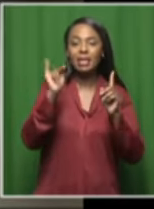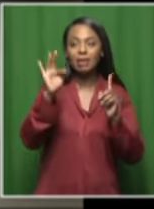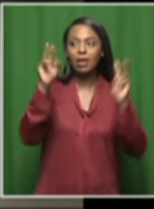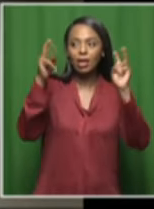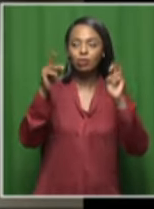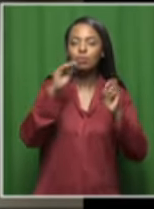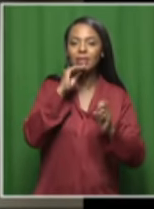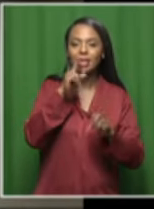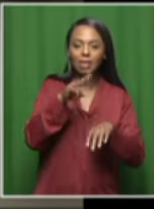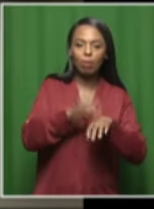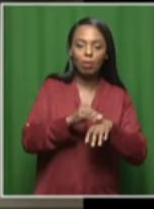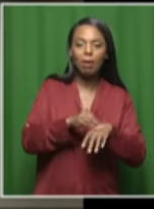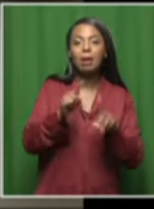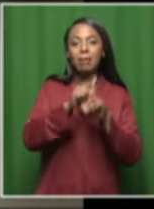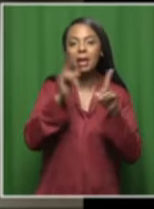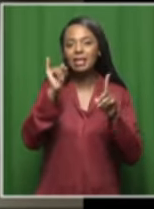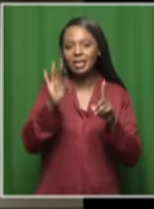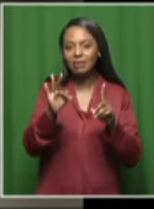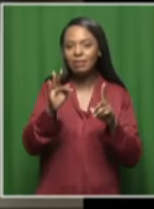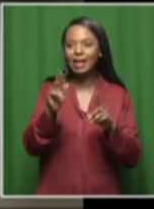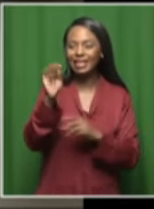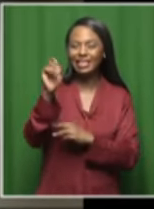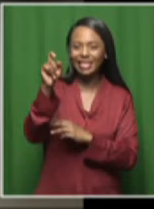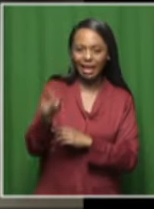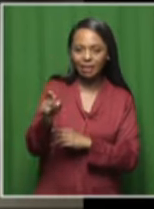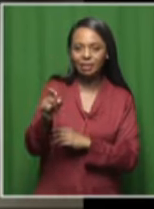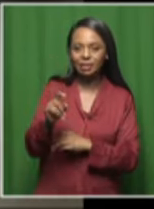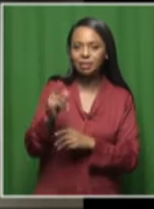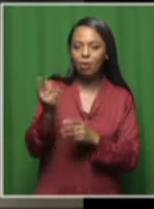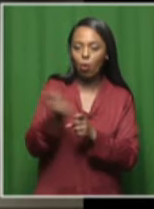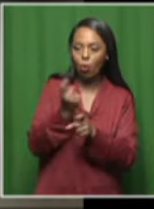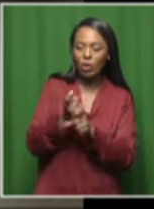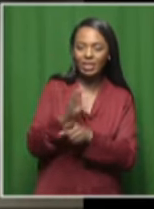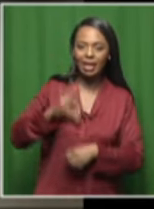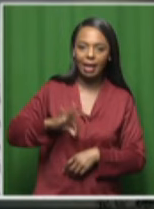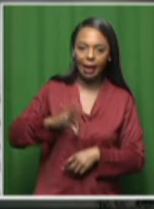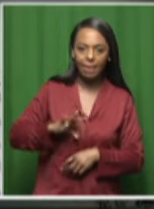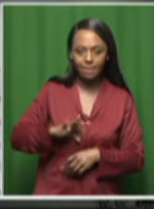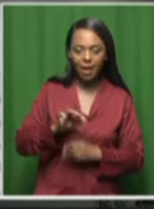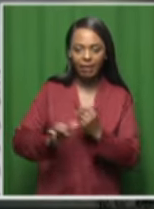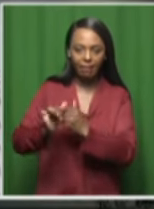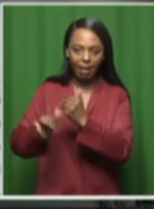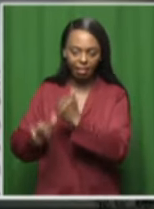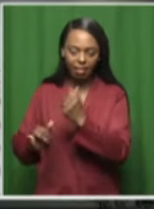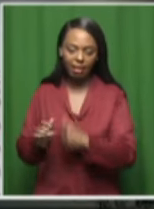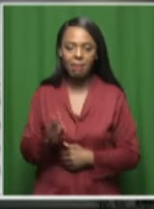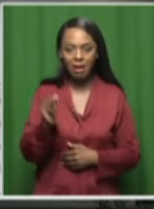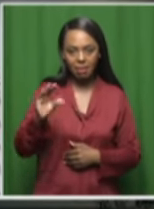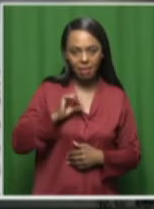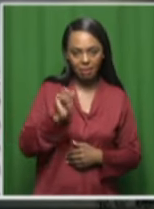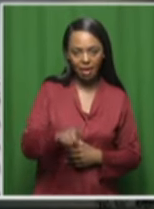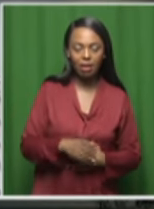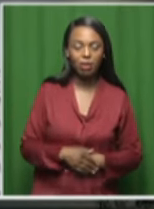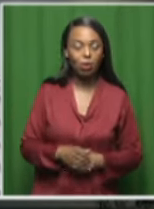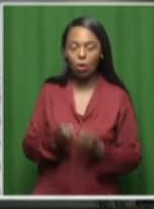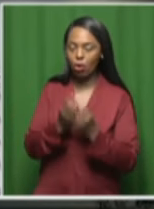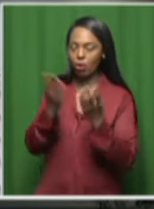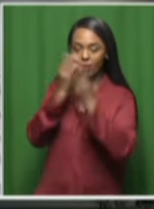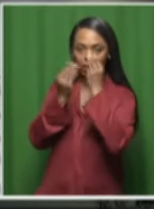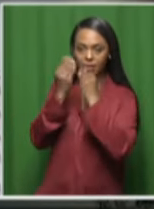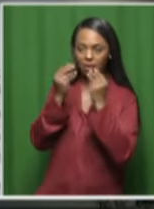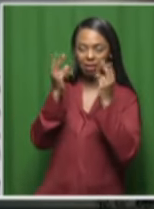it's less of a problem. But the money that comes out is taxed as income in your hands. Yeah. Okay. So lots of lessons to learn here. There really are.